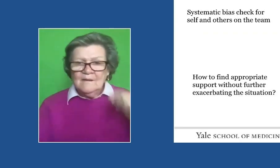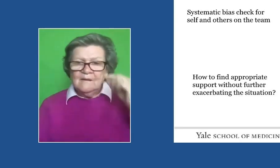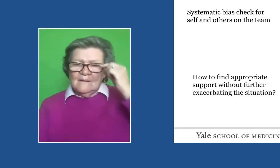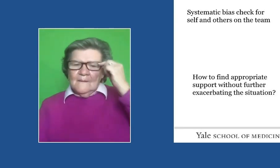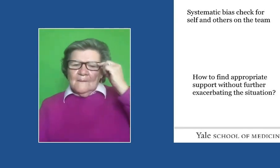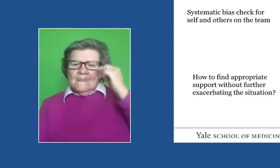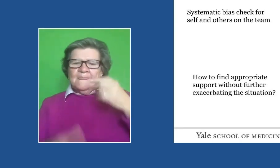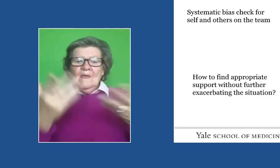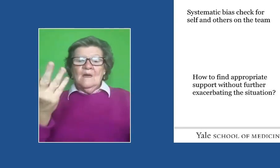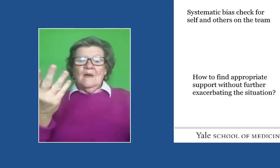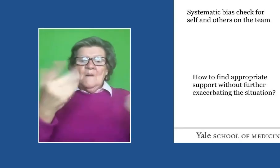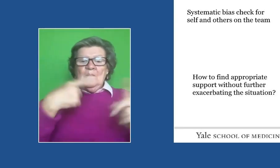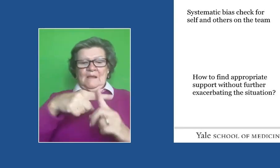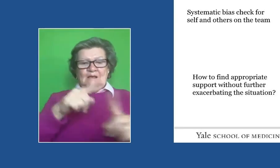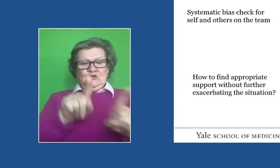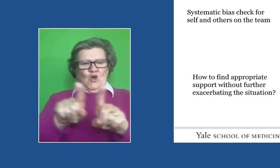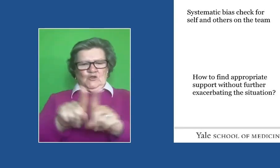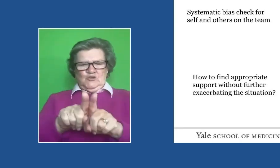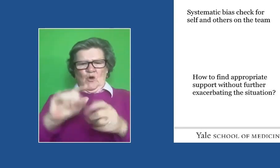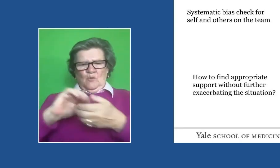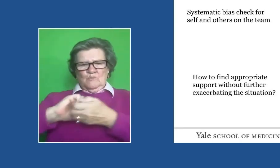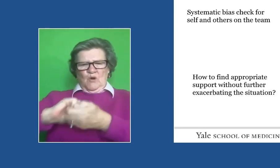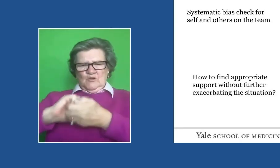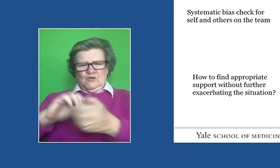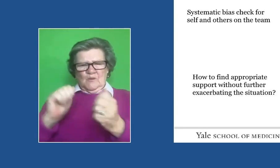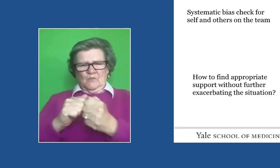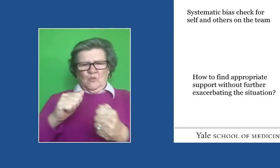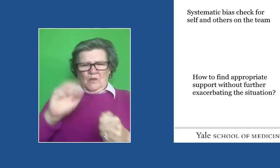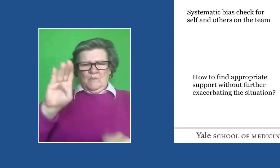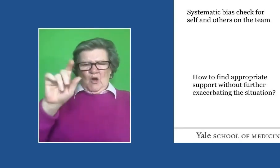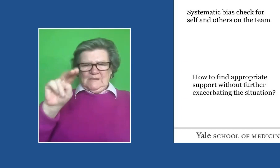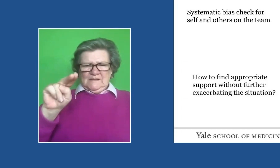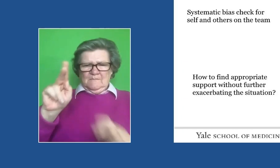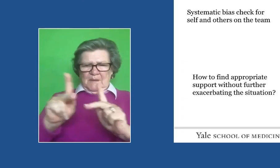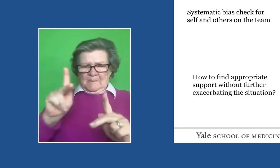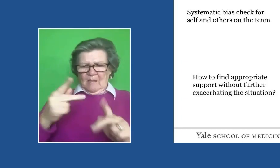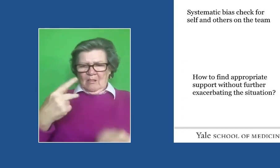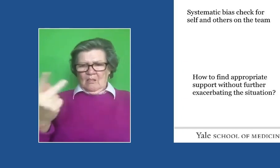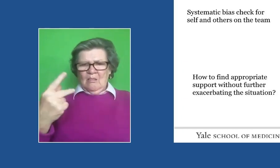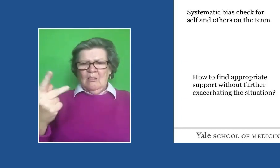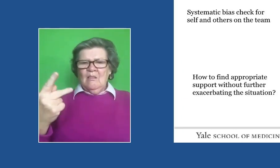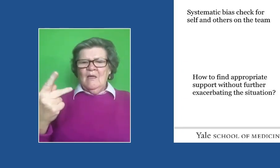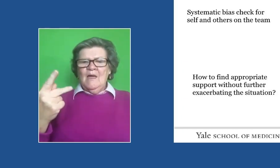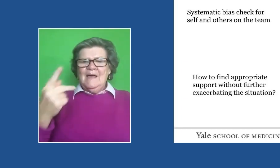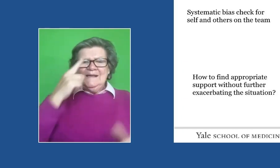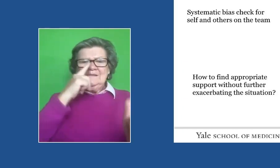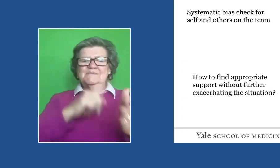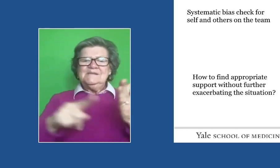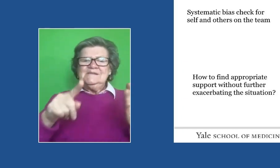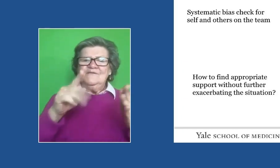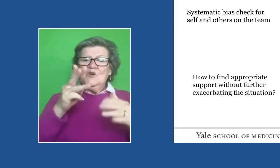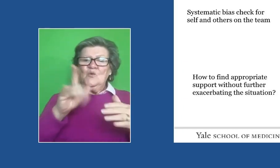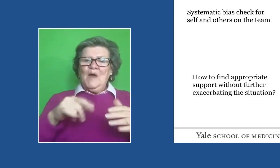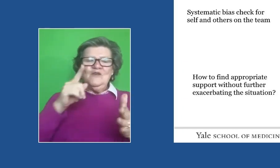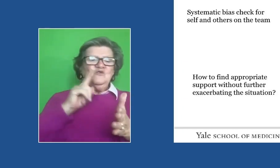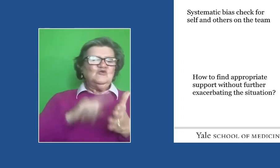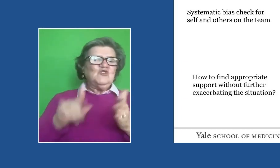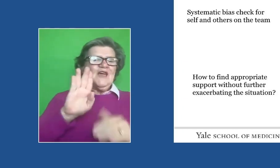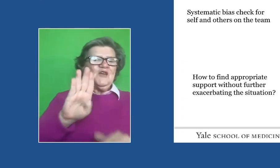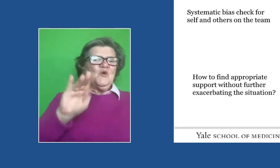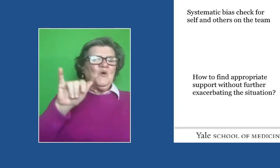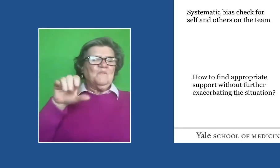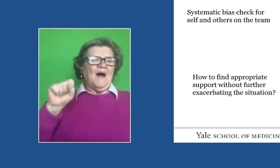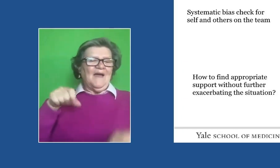What we've also created in partnership with some of my colleagues in Boston are some specific ways to check your biases while you're at the bedside